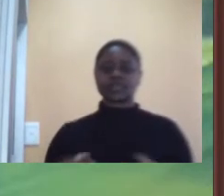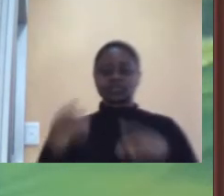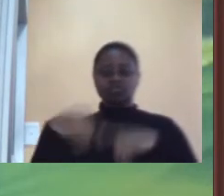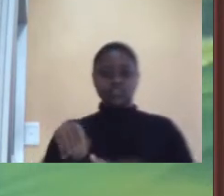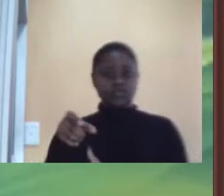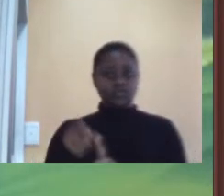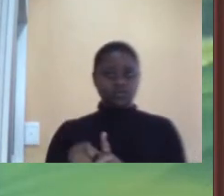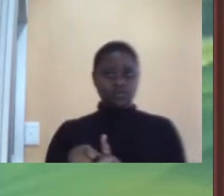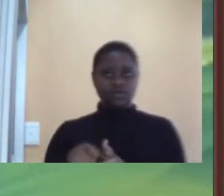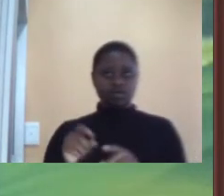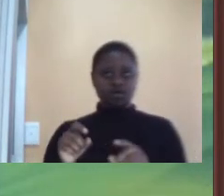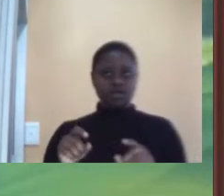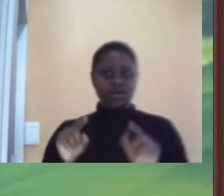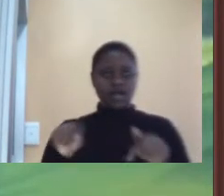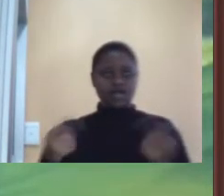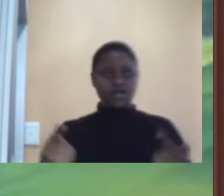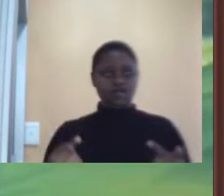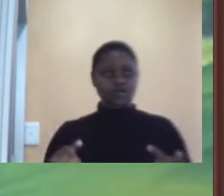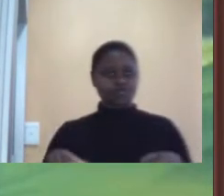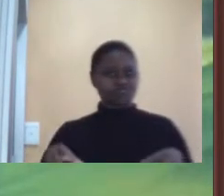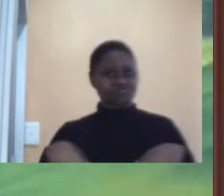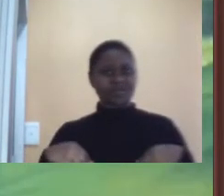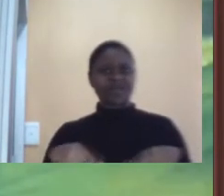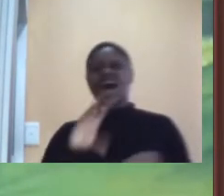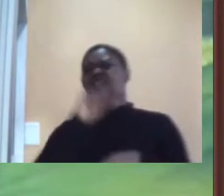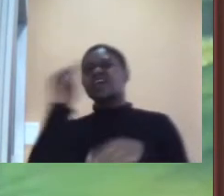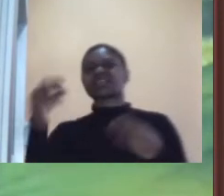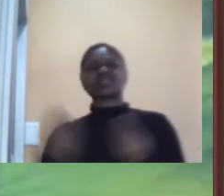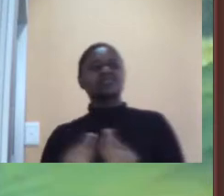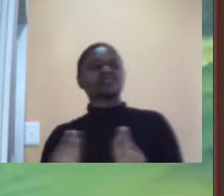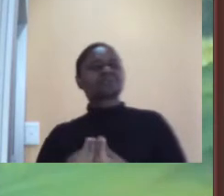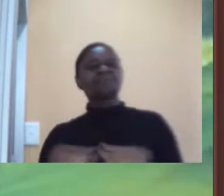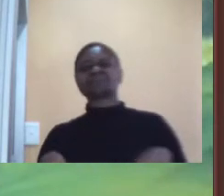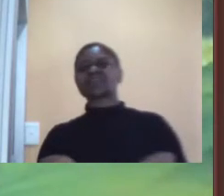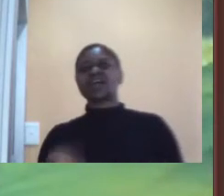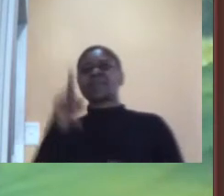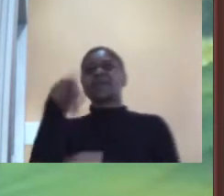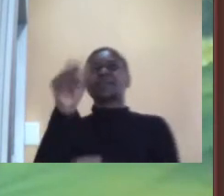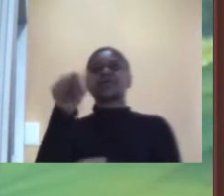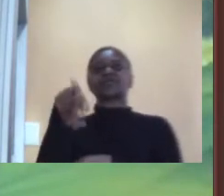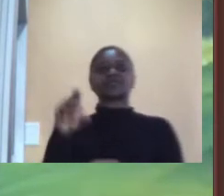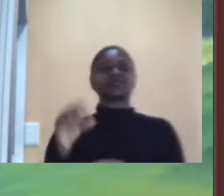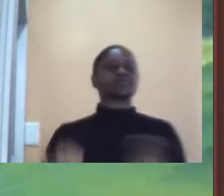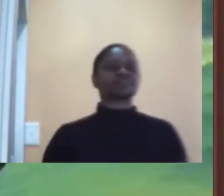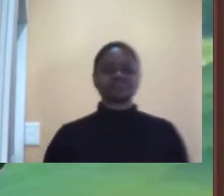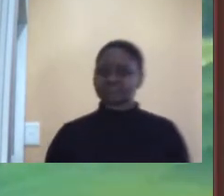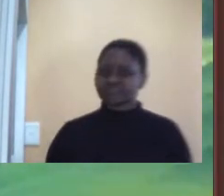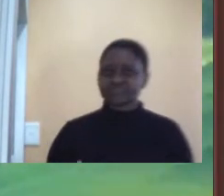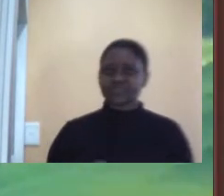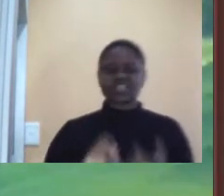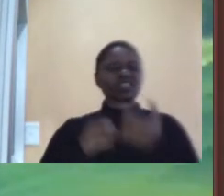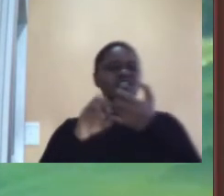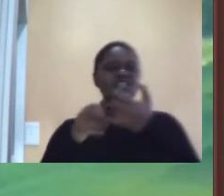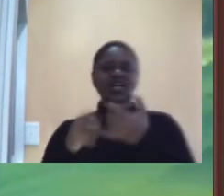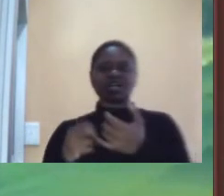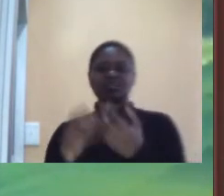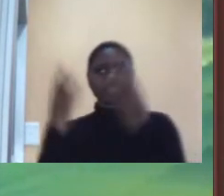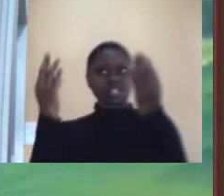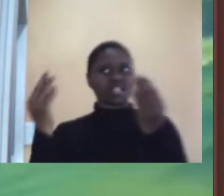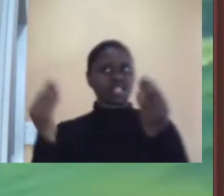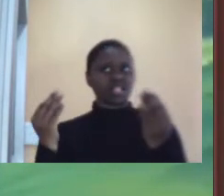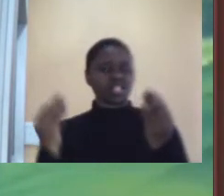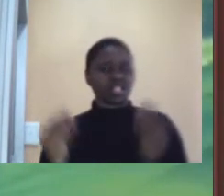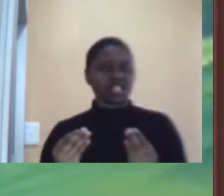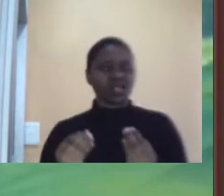Chair, I'm not going to entertain some of the things that Pappas has said because they were ridiculous, trying to demean us as